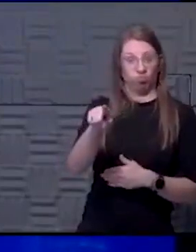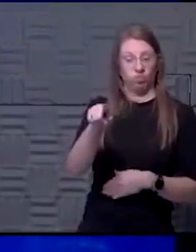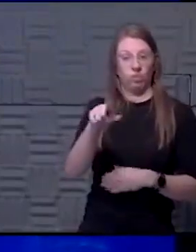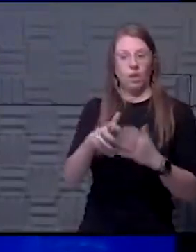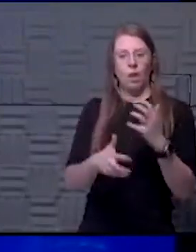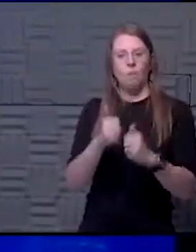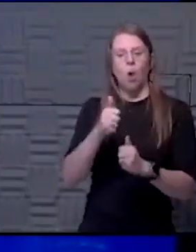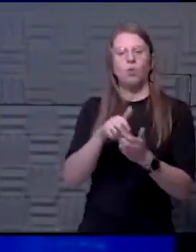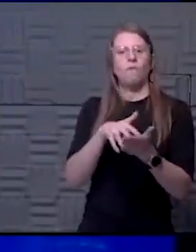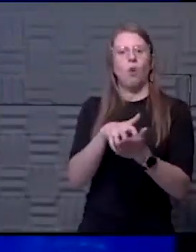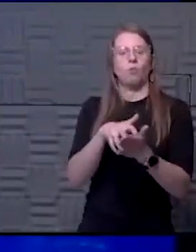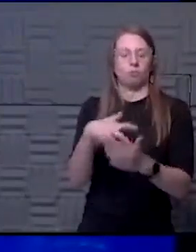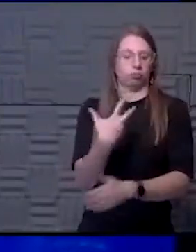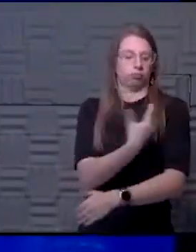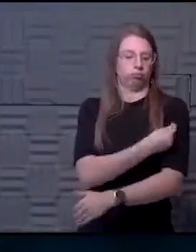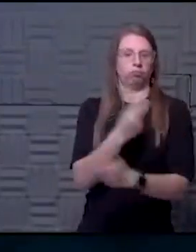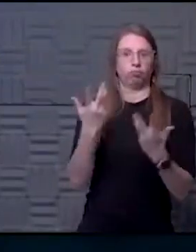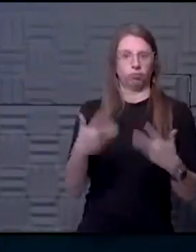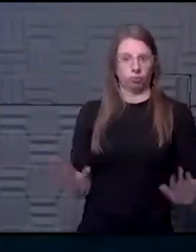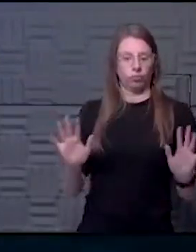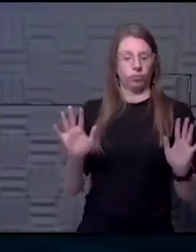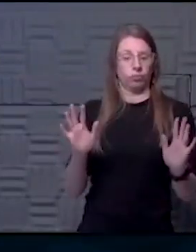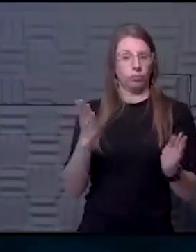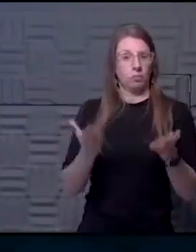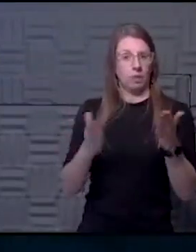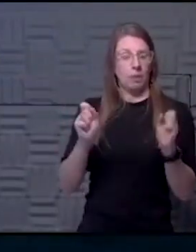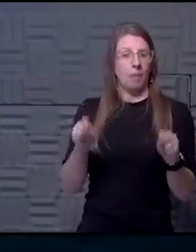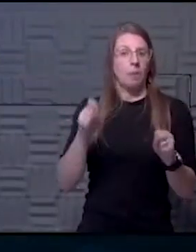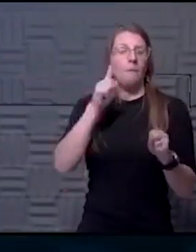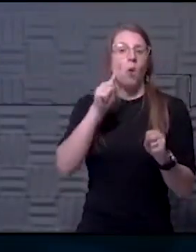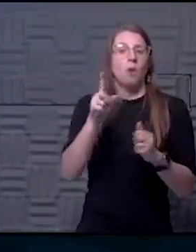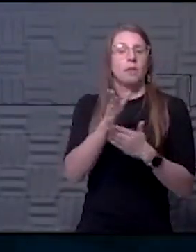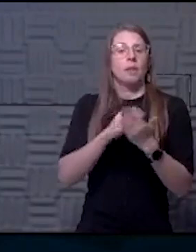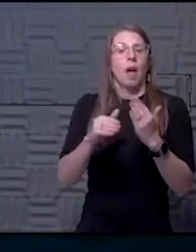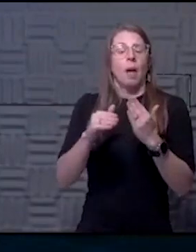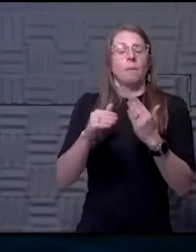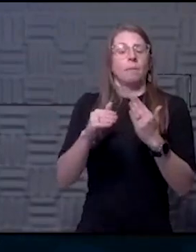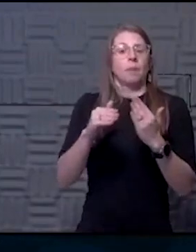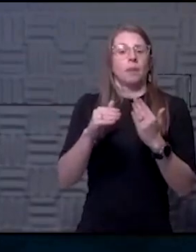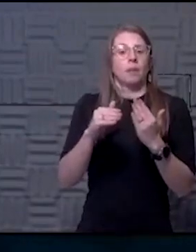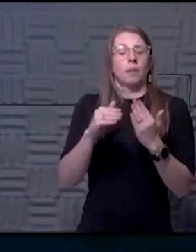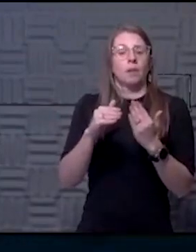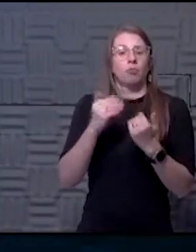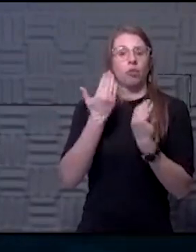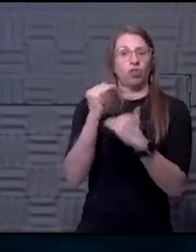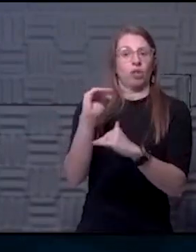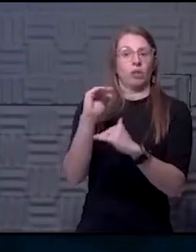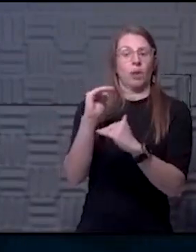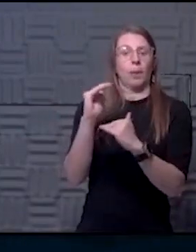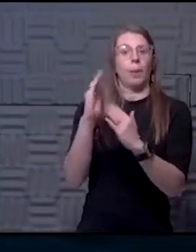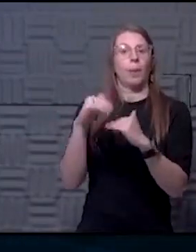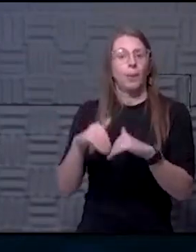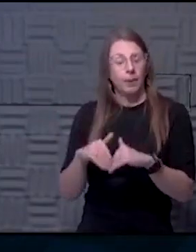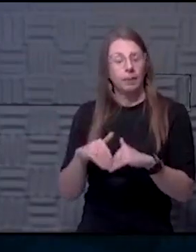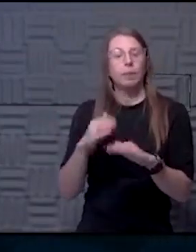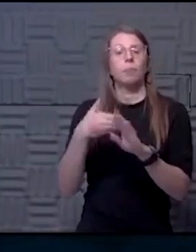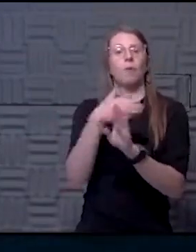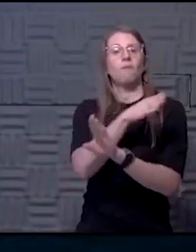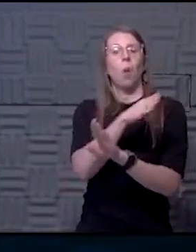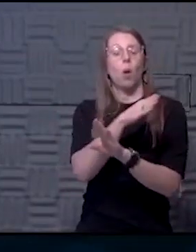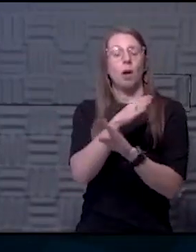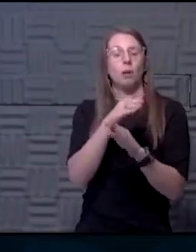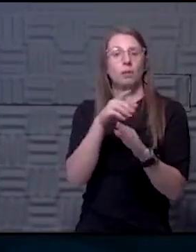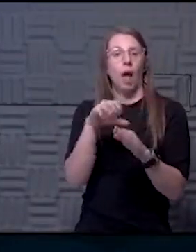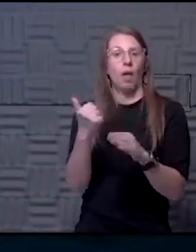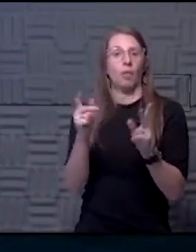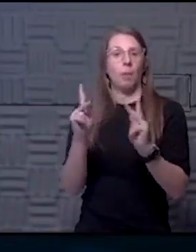most vulnerable are vaccinated, might it be possible that some restrictions fall away even before other people receive their